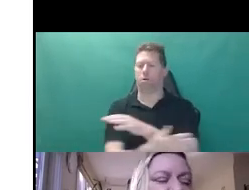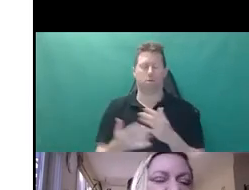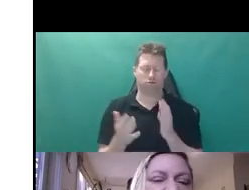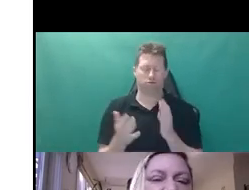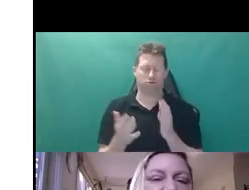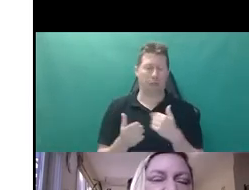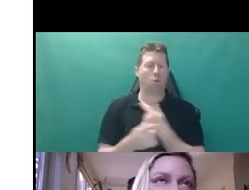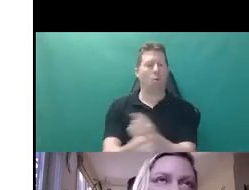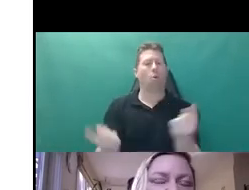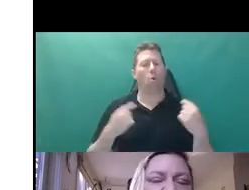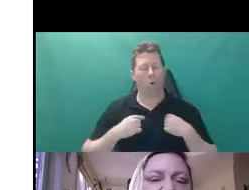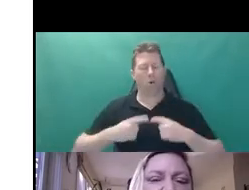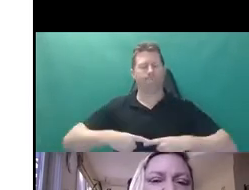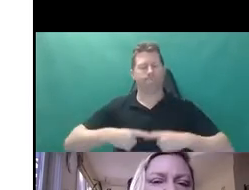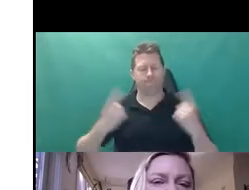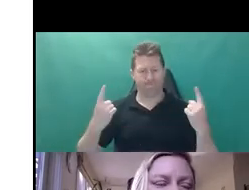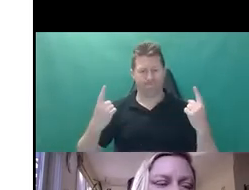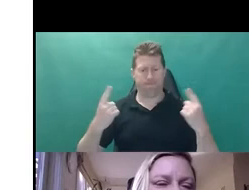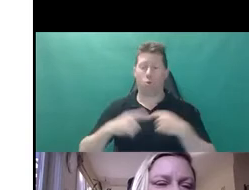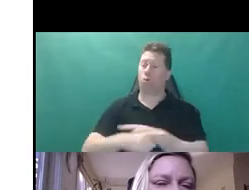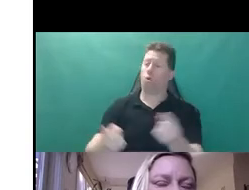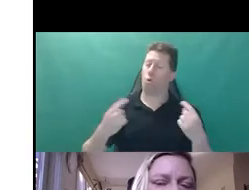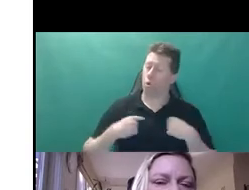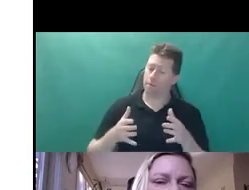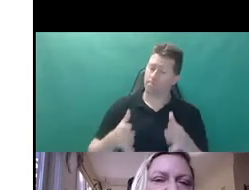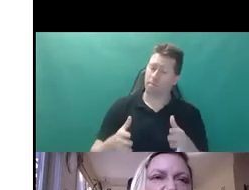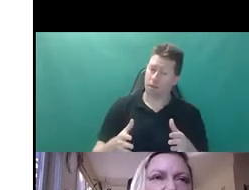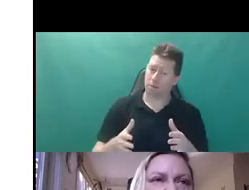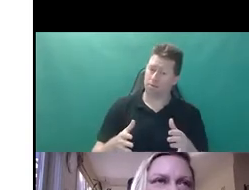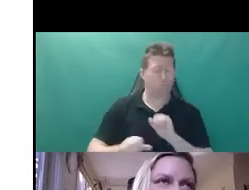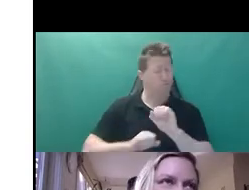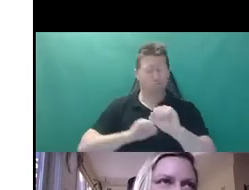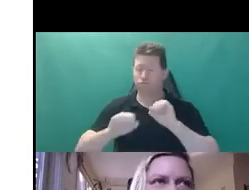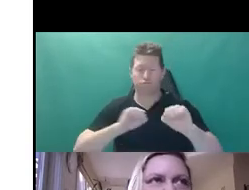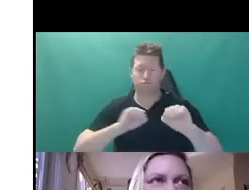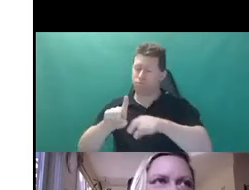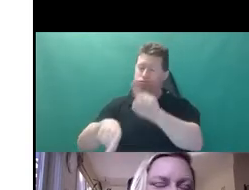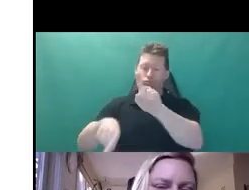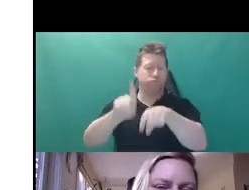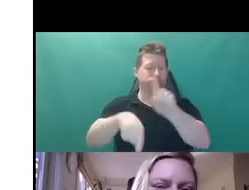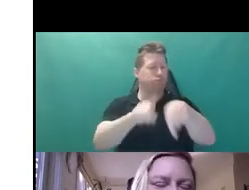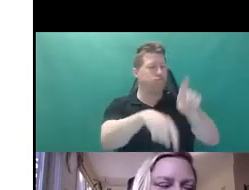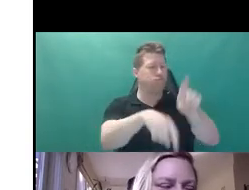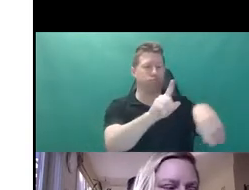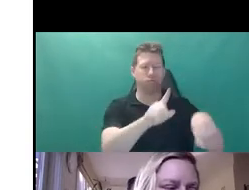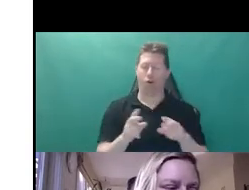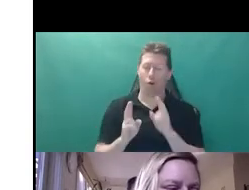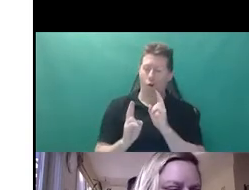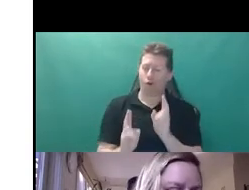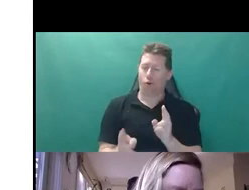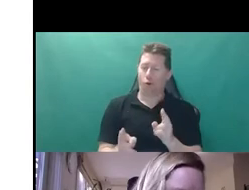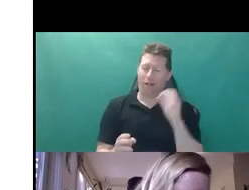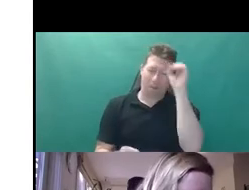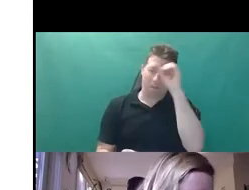all have a lot of difference and we're all unique characters and we all are along the sort of scale of what is normal and we all have differences.